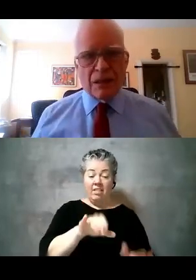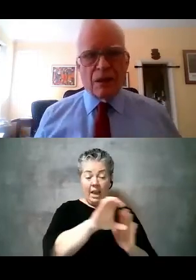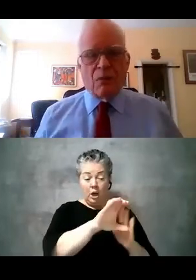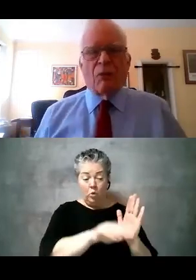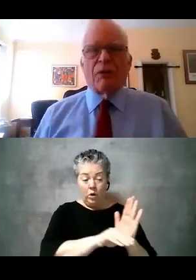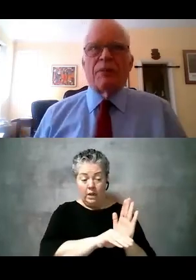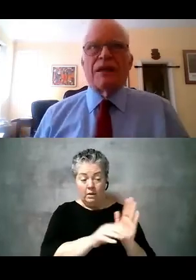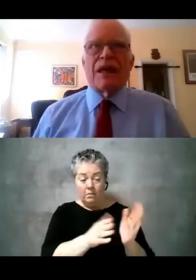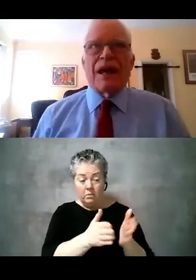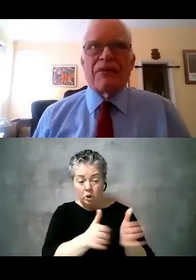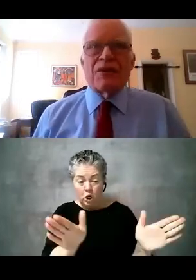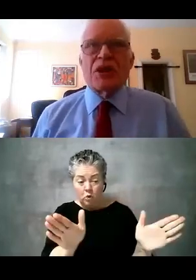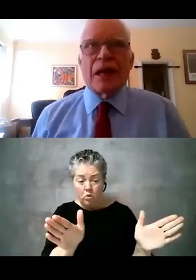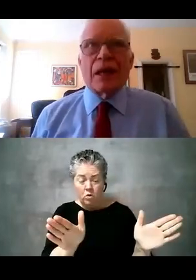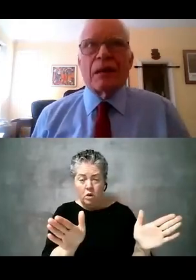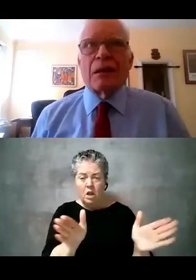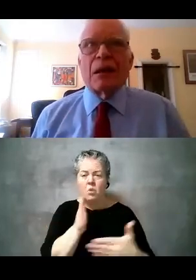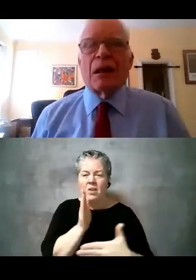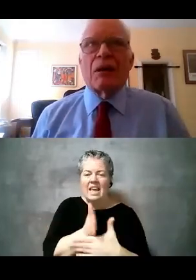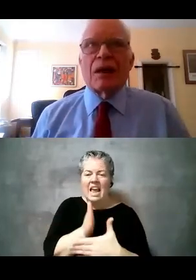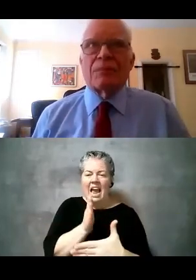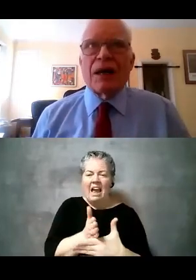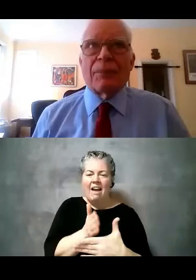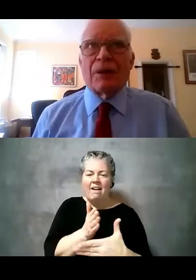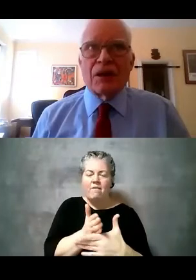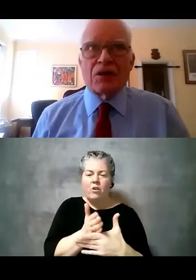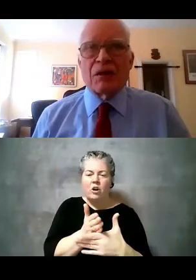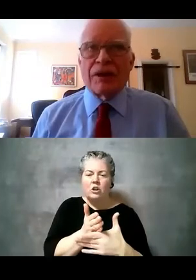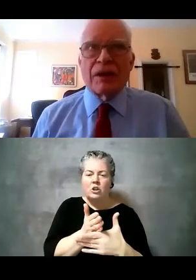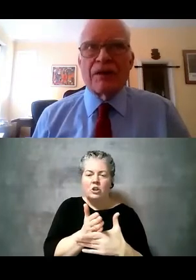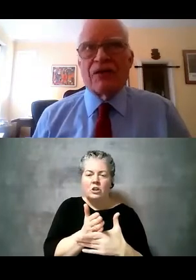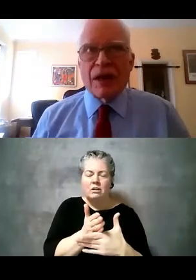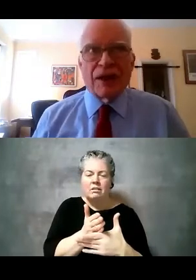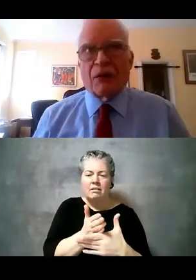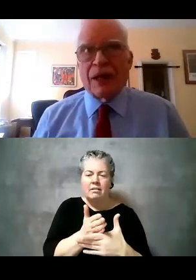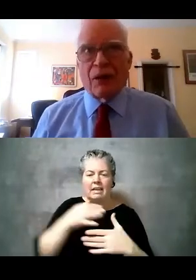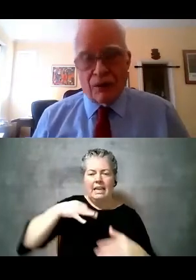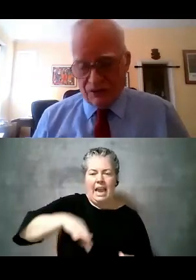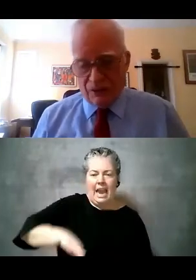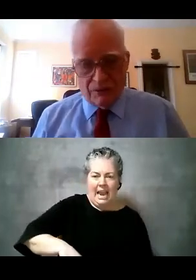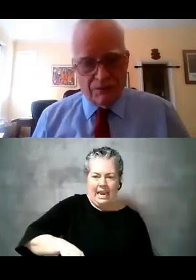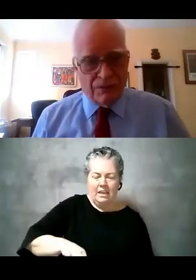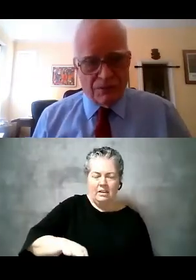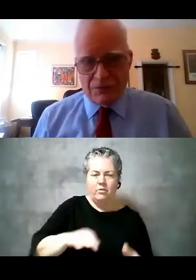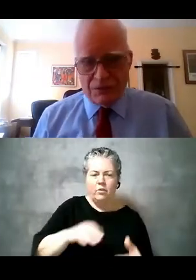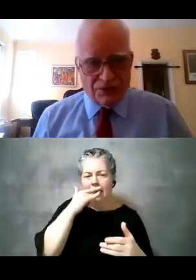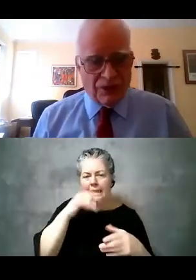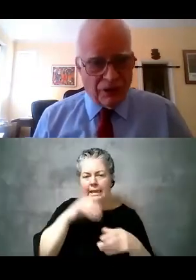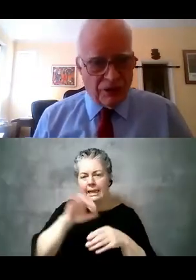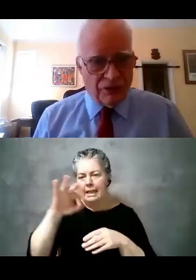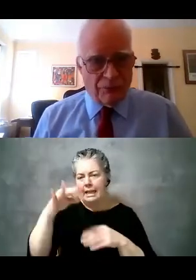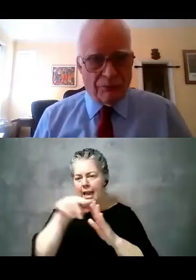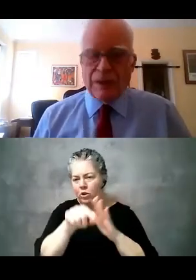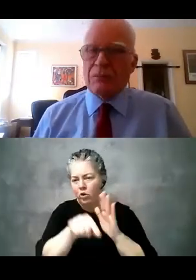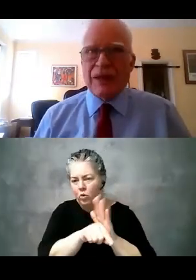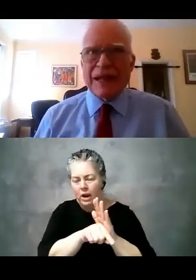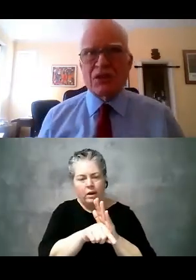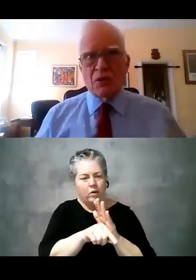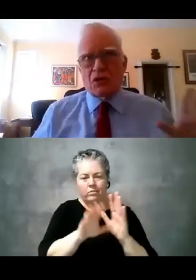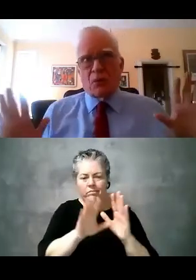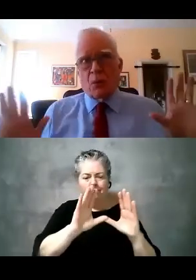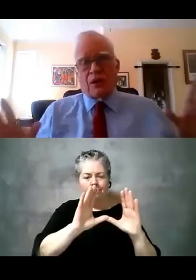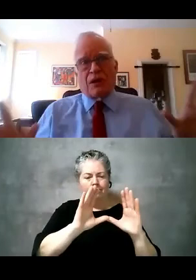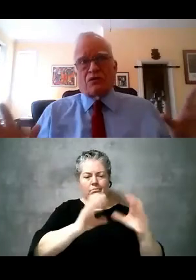generalized, what would be the average gain across the population of kids in 9th grade or in some set of kids?